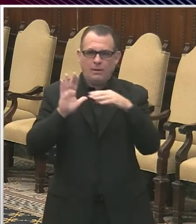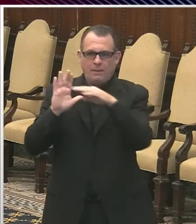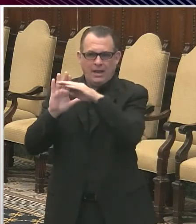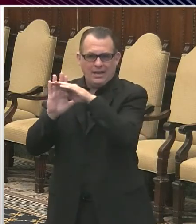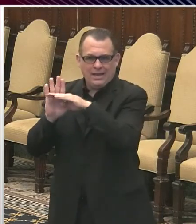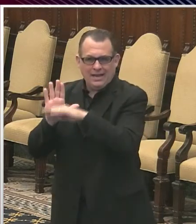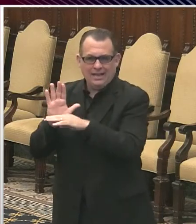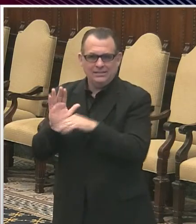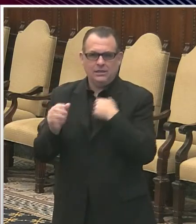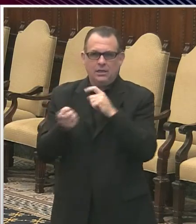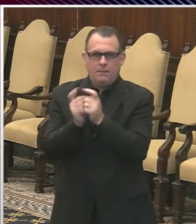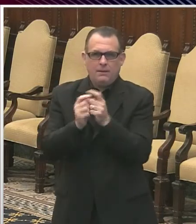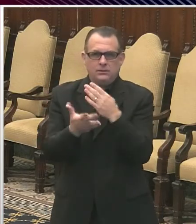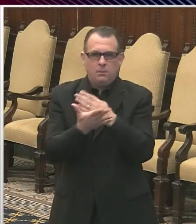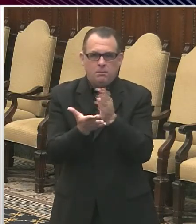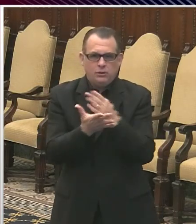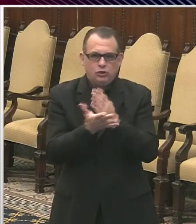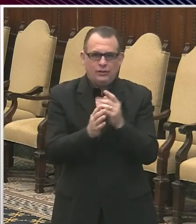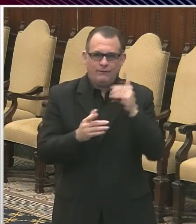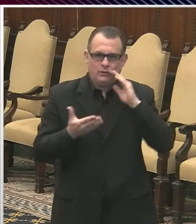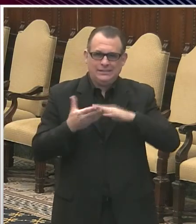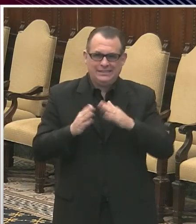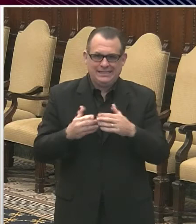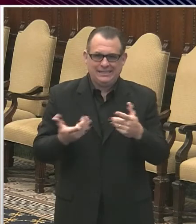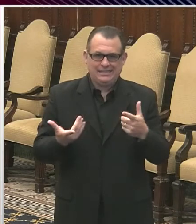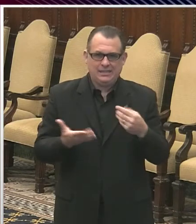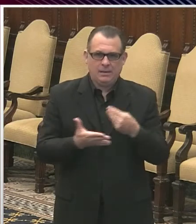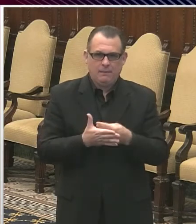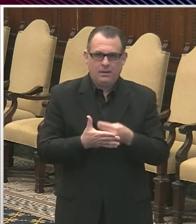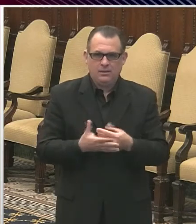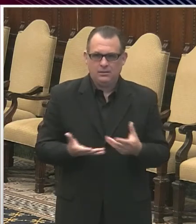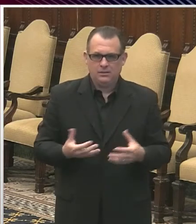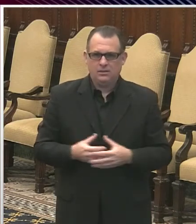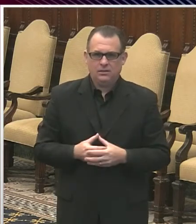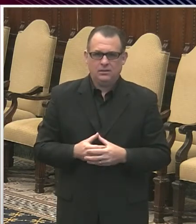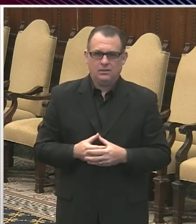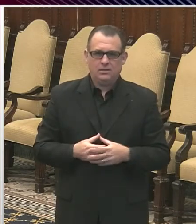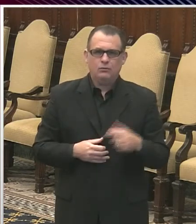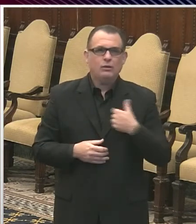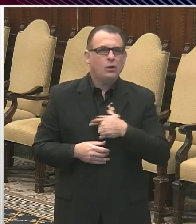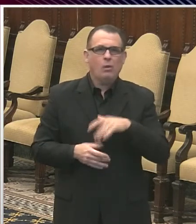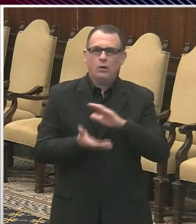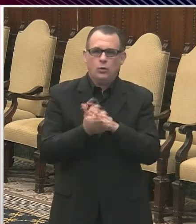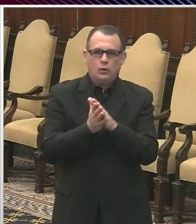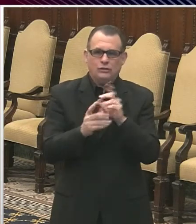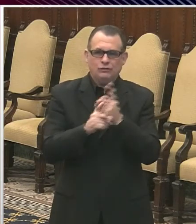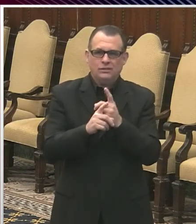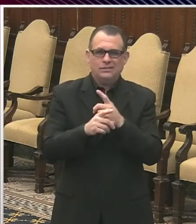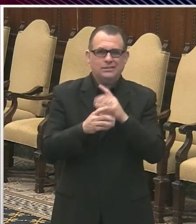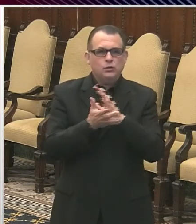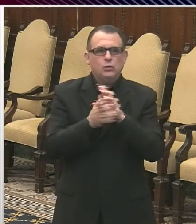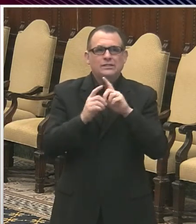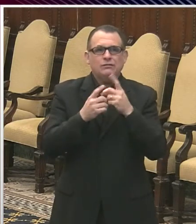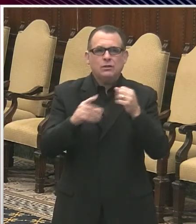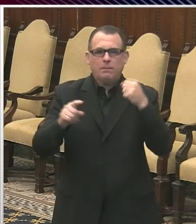budget in order to keep the school district from hitting that deficit. And if council passes